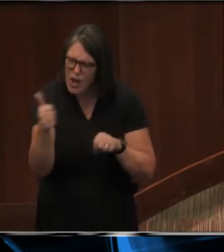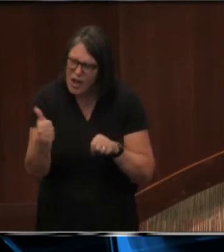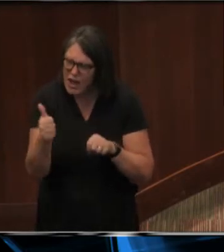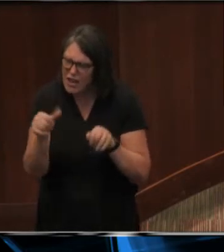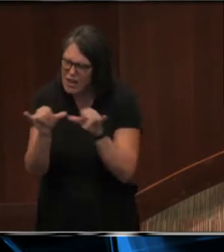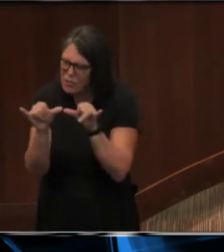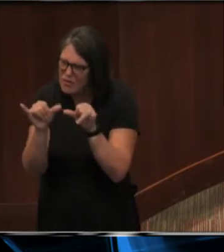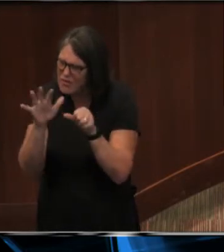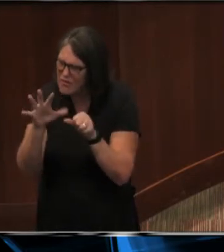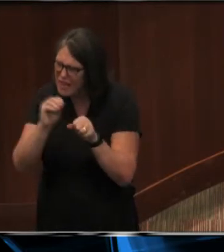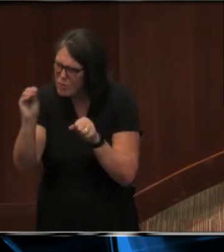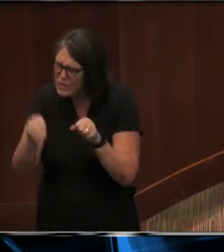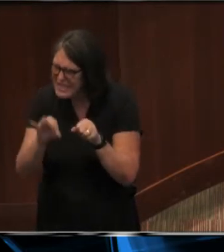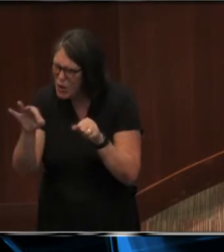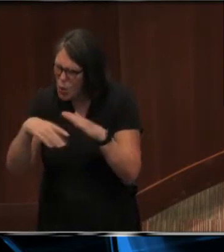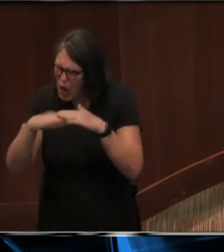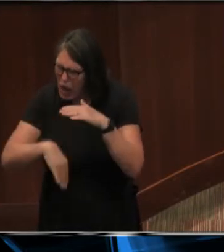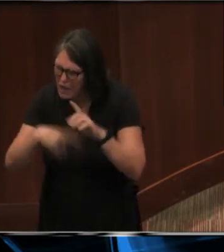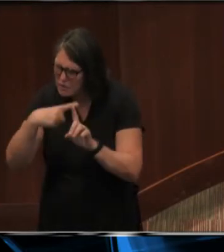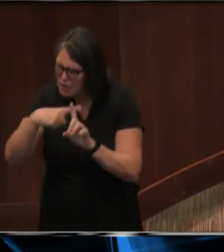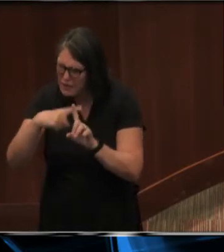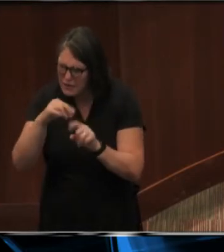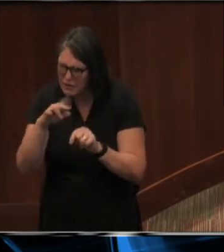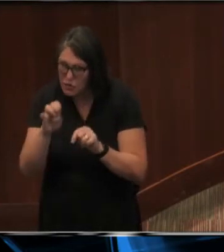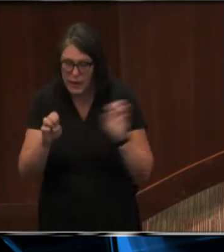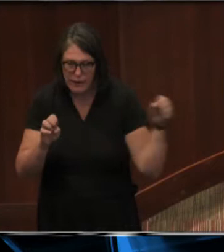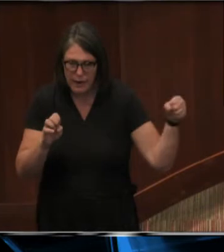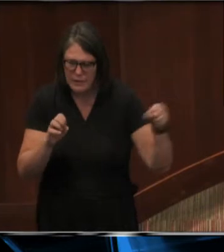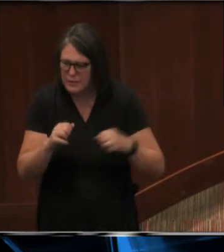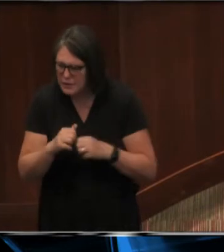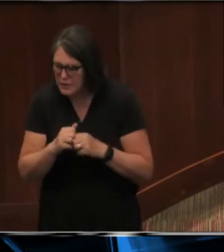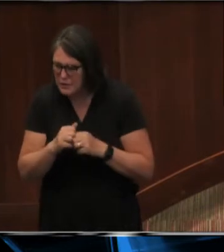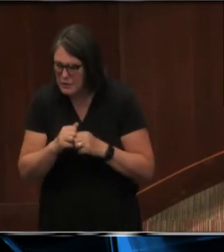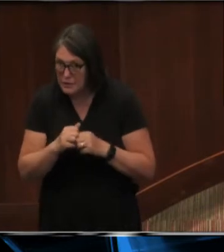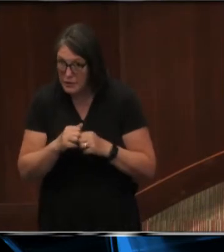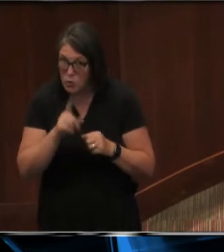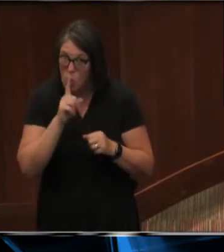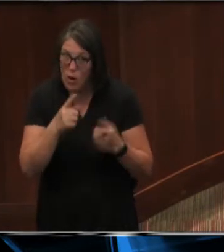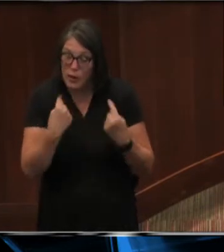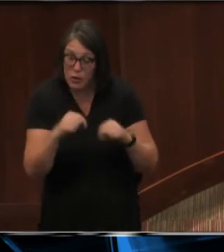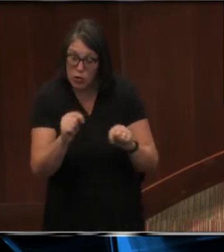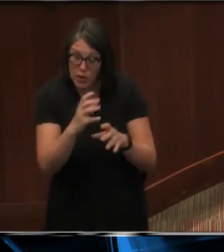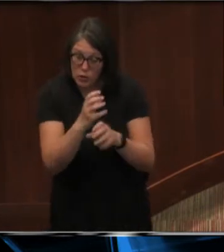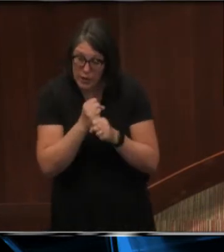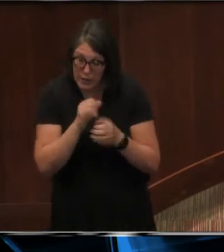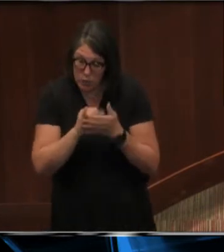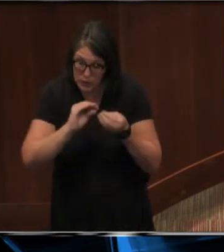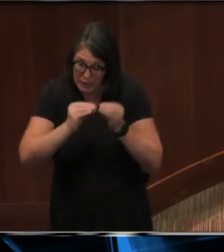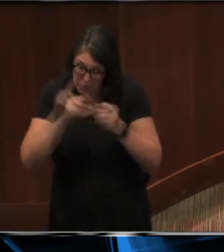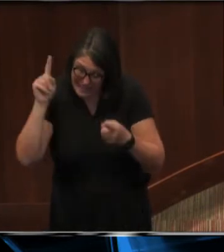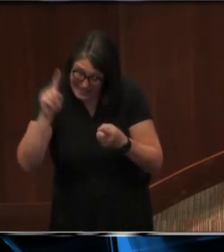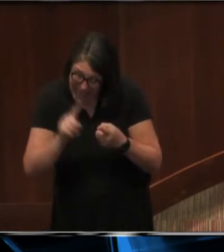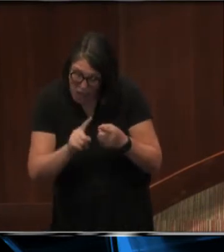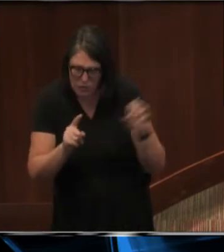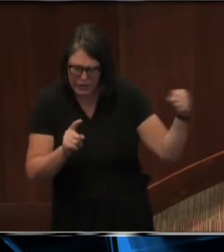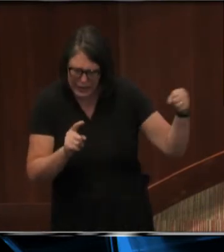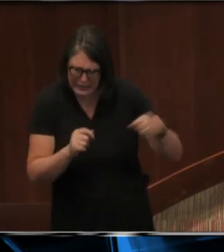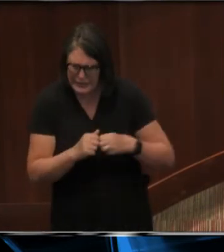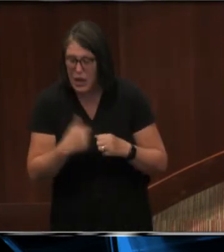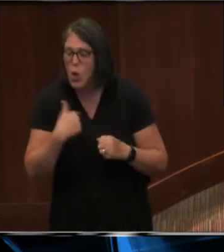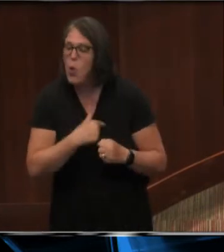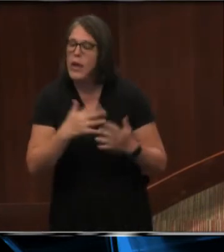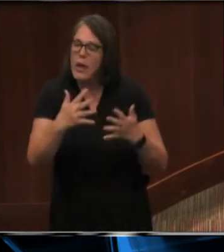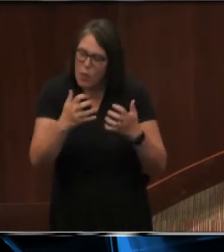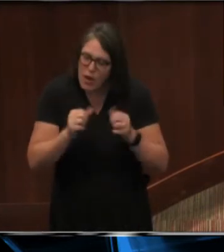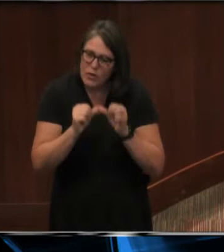of 5% or less positive rate. Yes. So are we trying to get those numbers down? Yes. So we